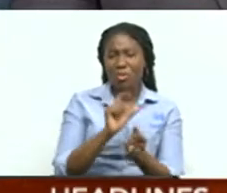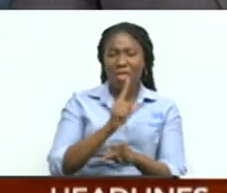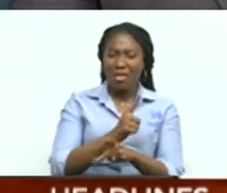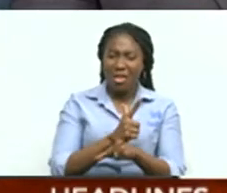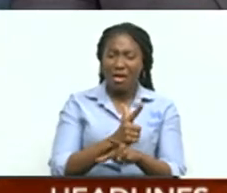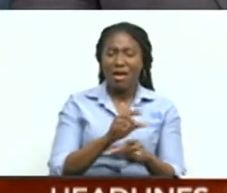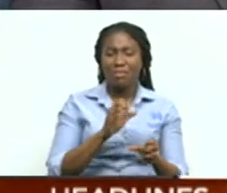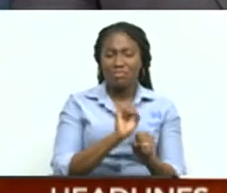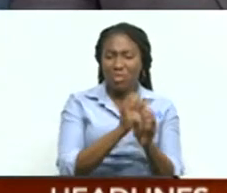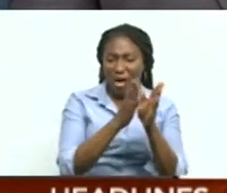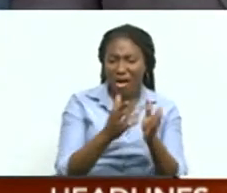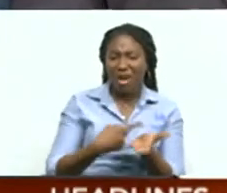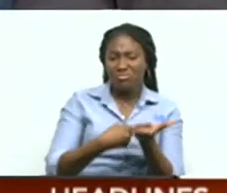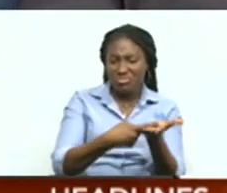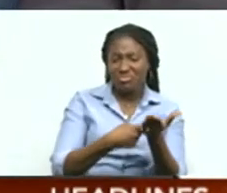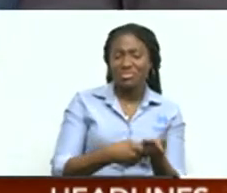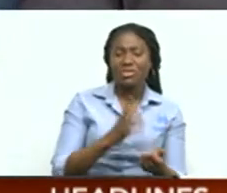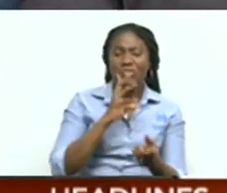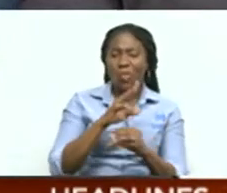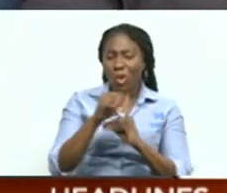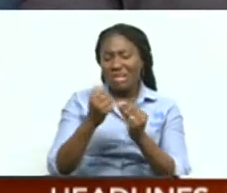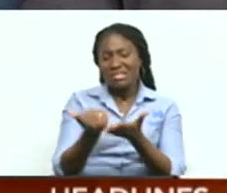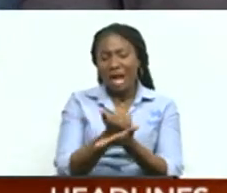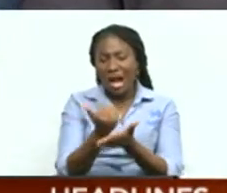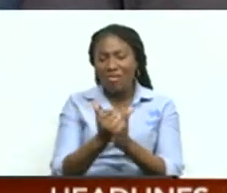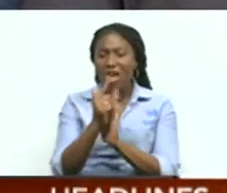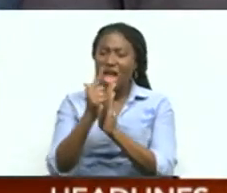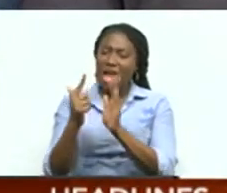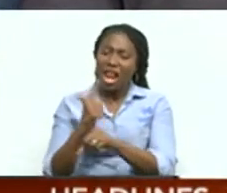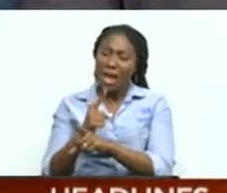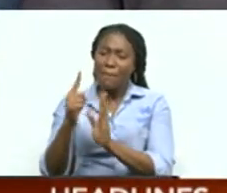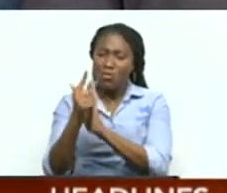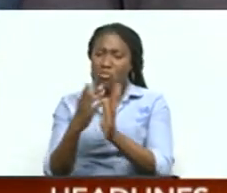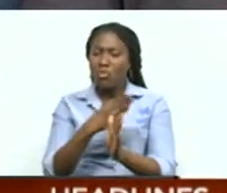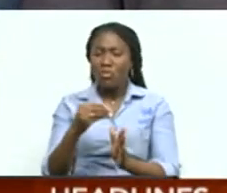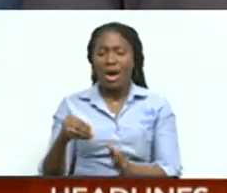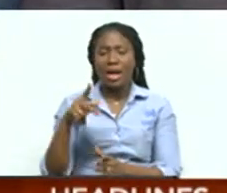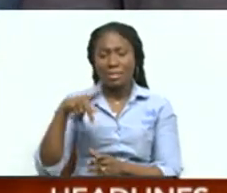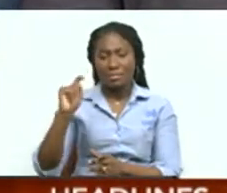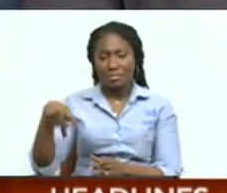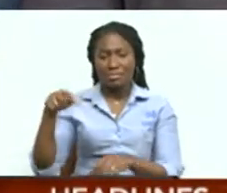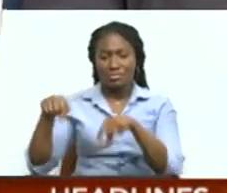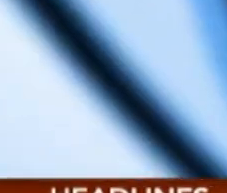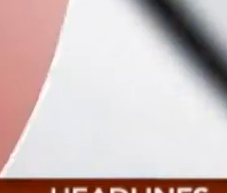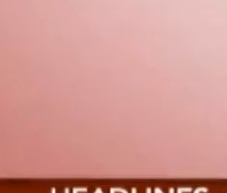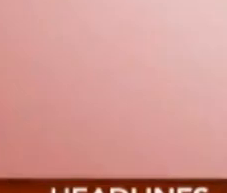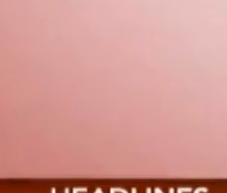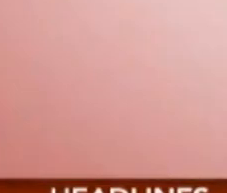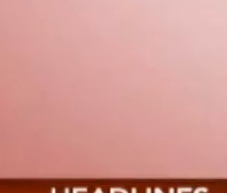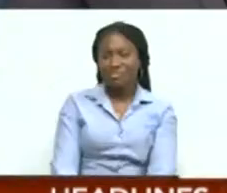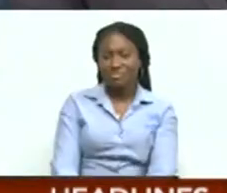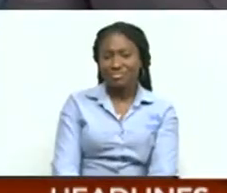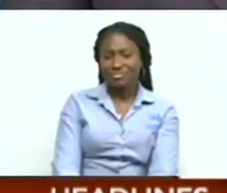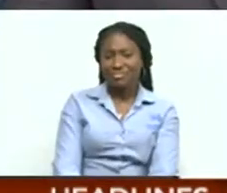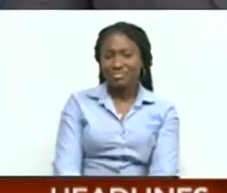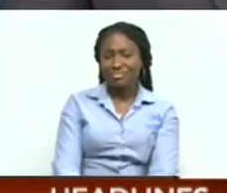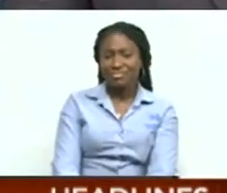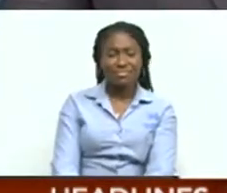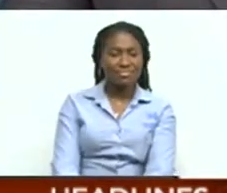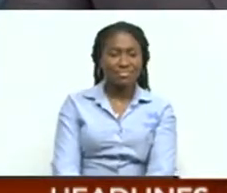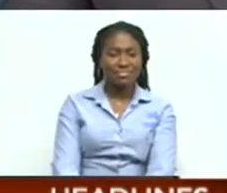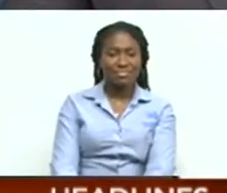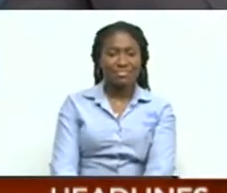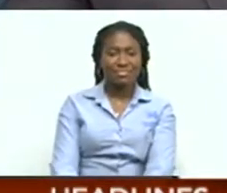sector. Among them, salary negotiations, labour laws, and the status of the Pointe-à-Pitre refinery. Well,